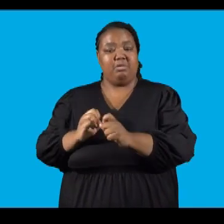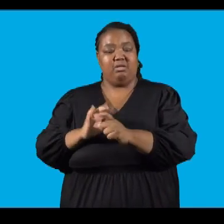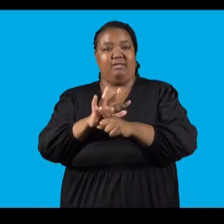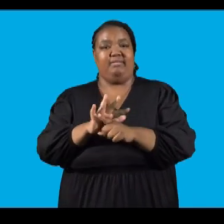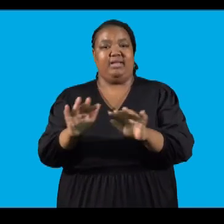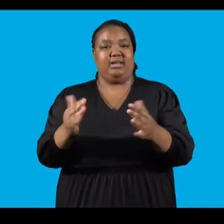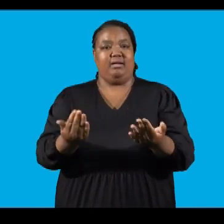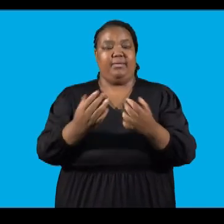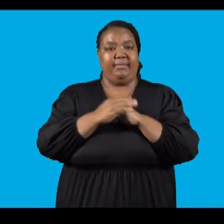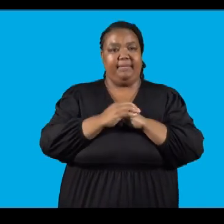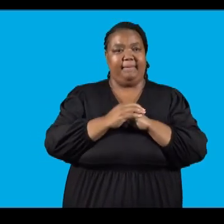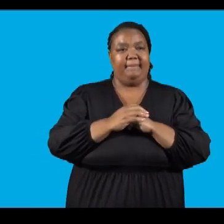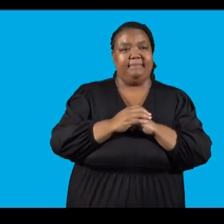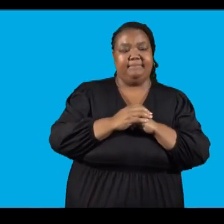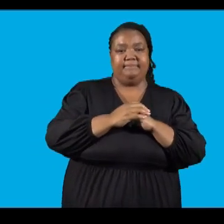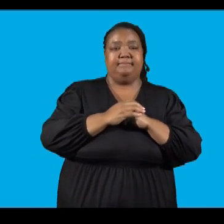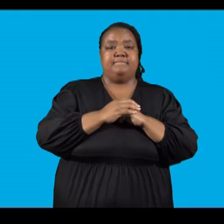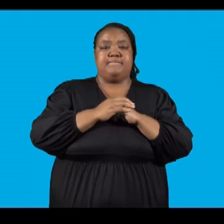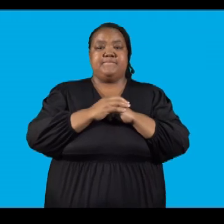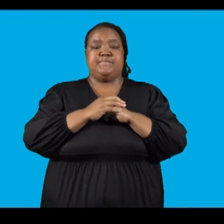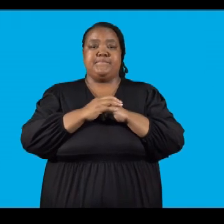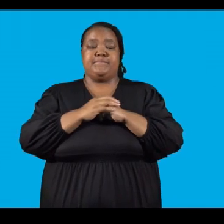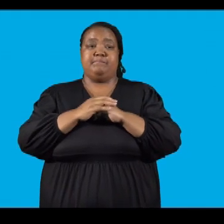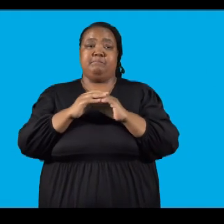South African economy?